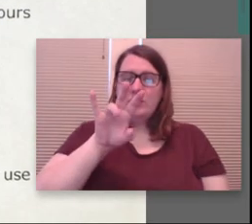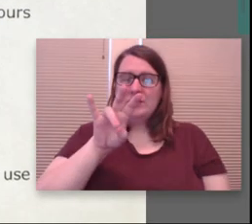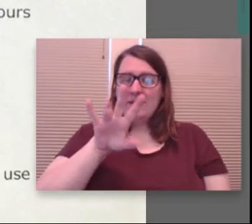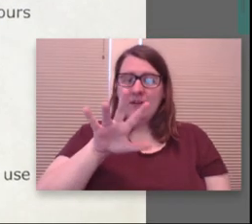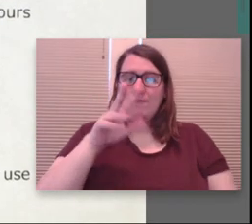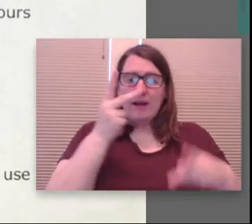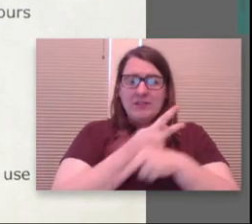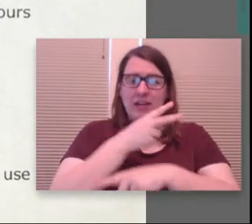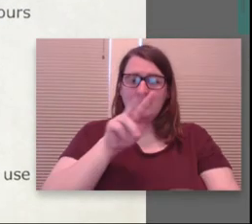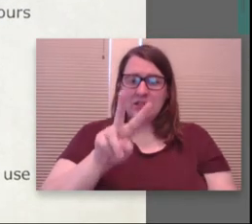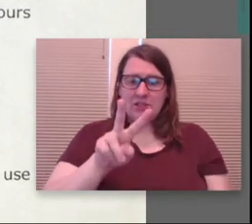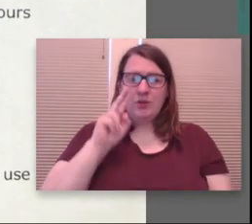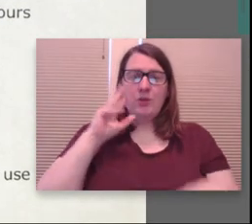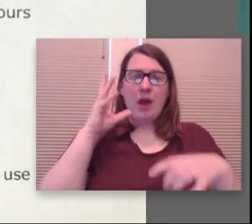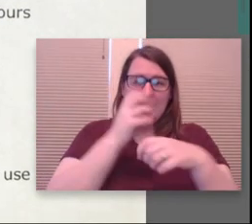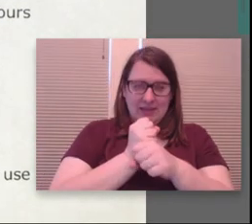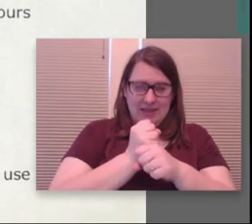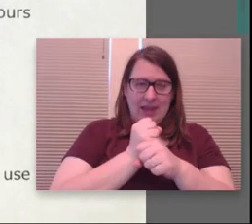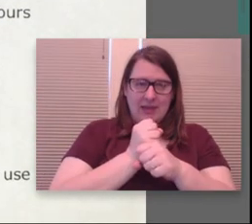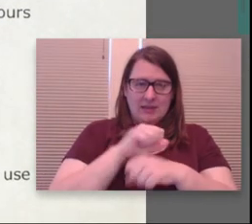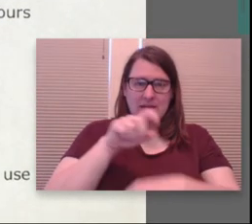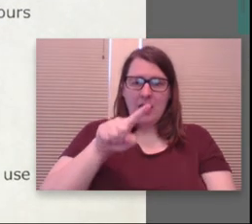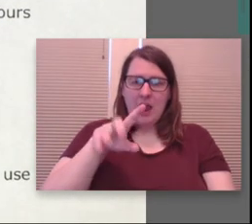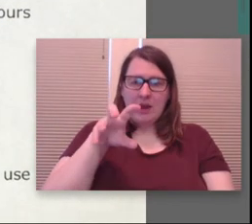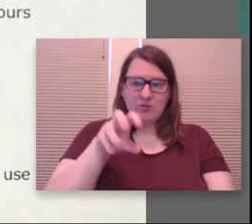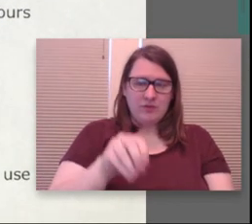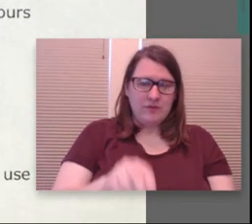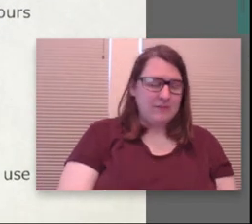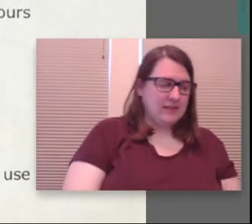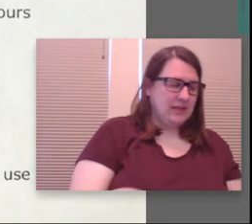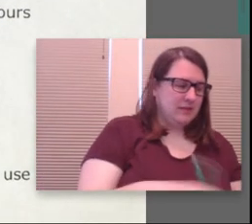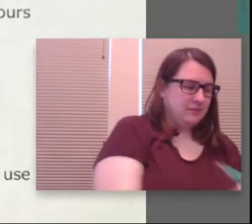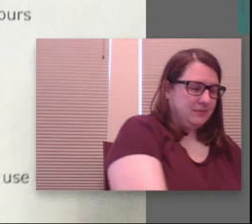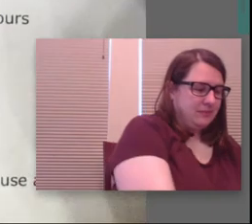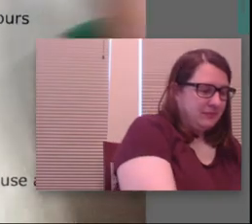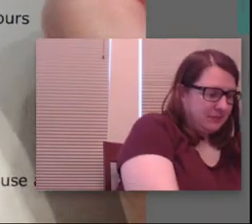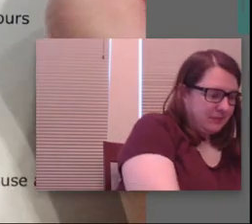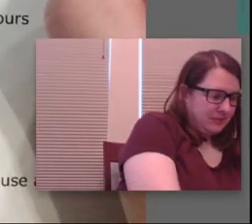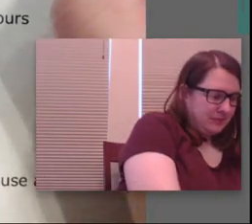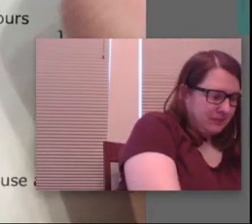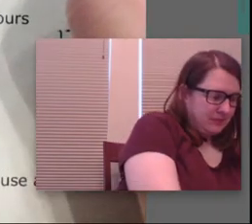If I do 75 times 2, I get 150.